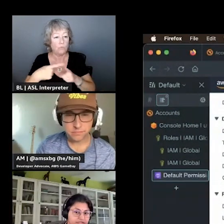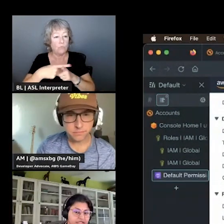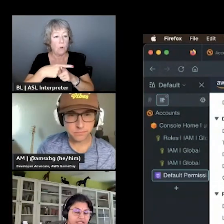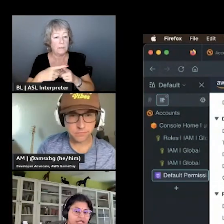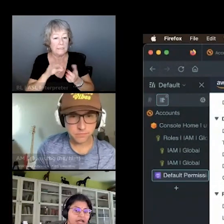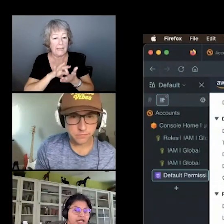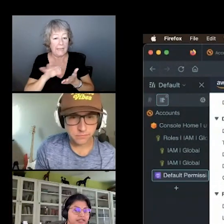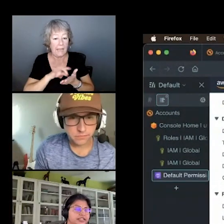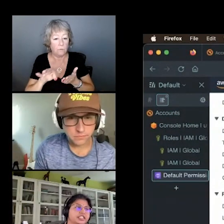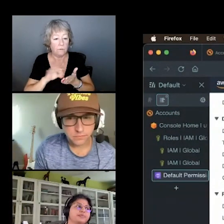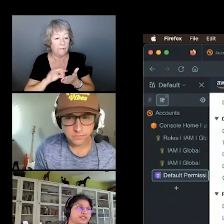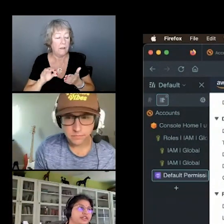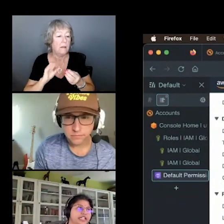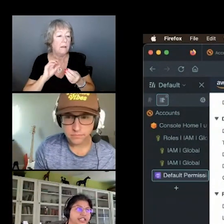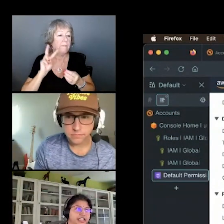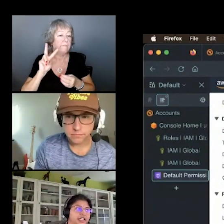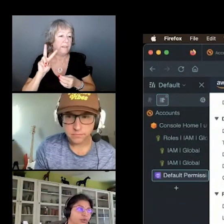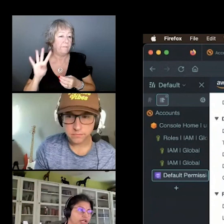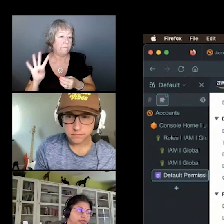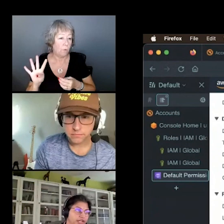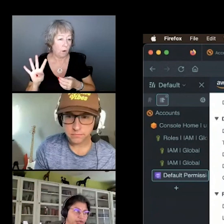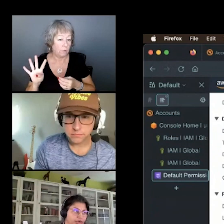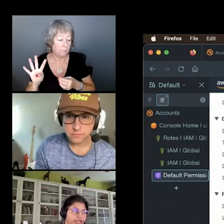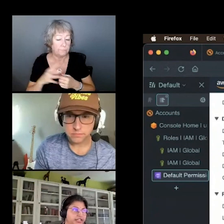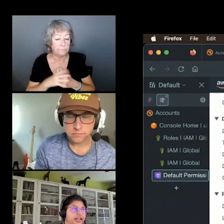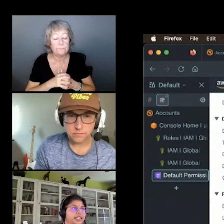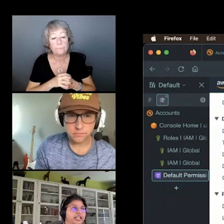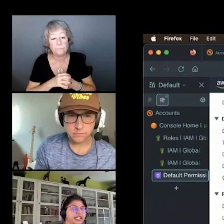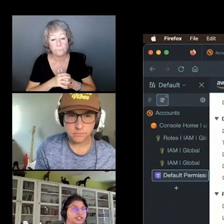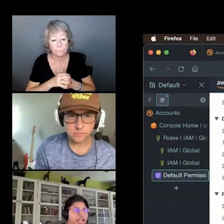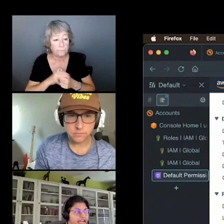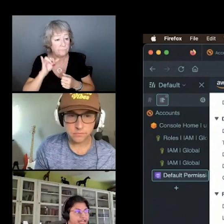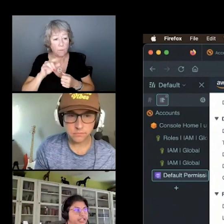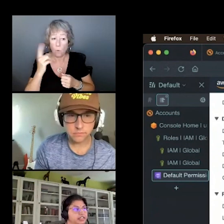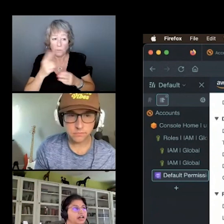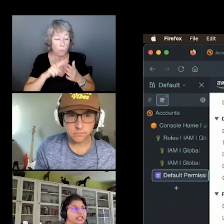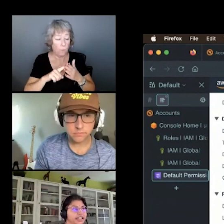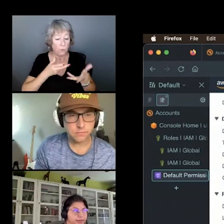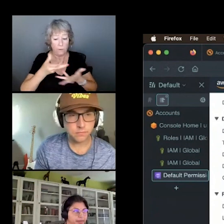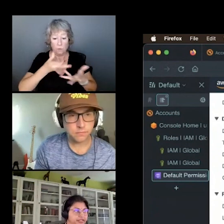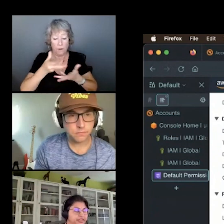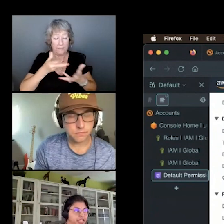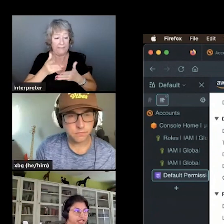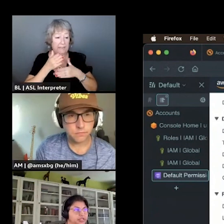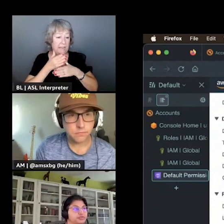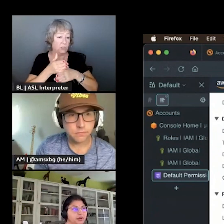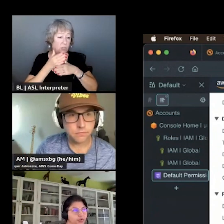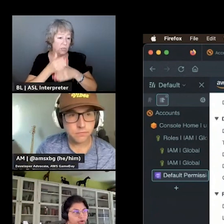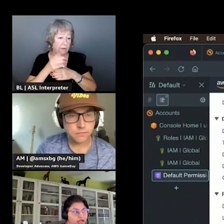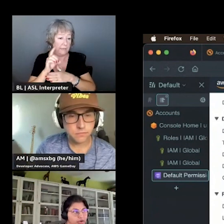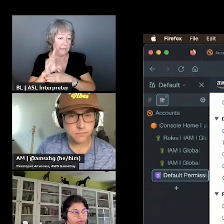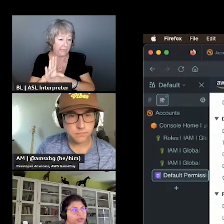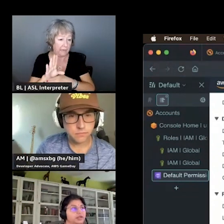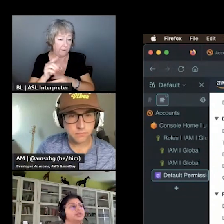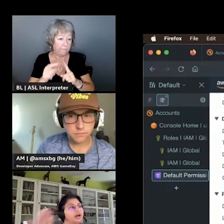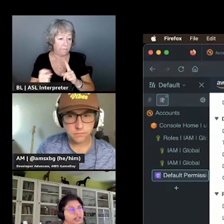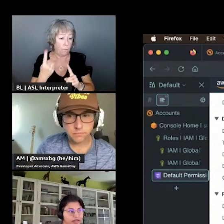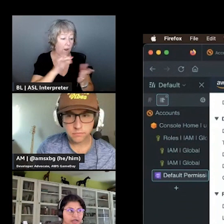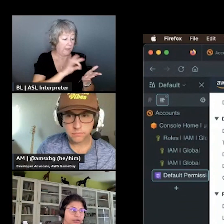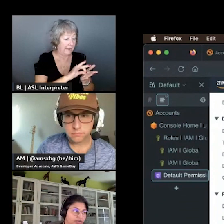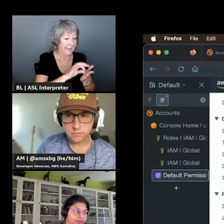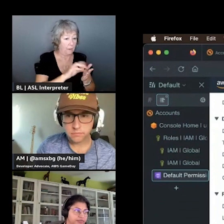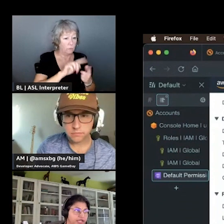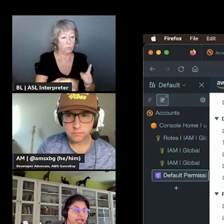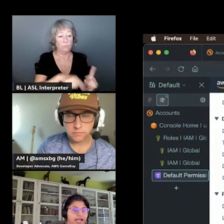4. This is specifically needed only when you are interacting and sharing databases and tables from one account to